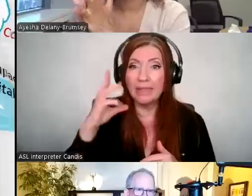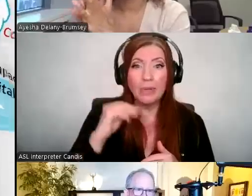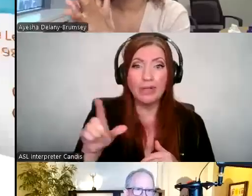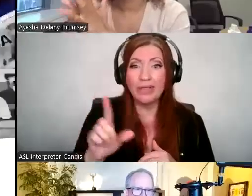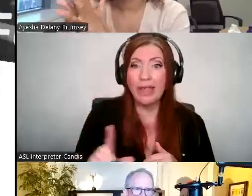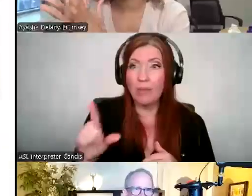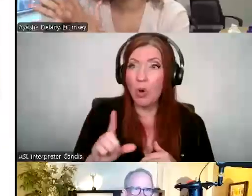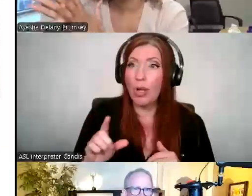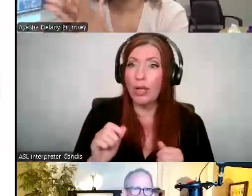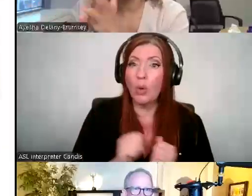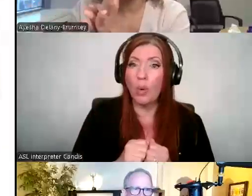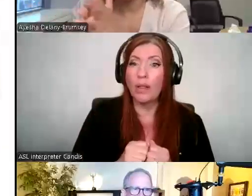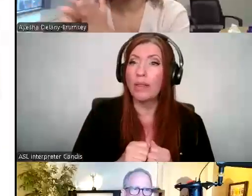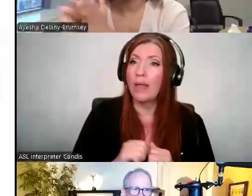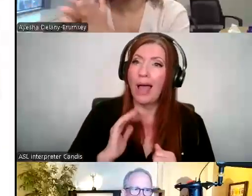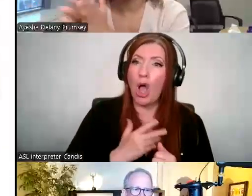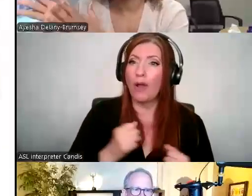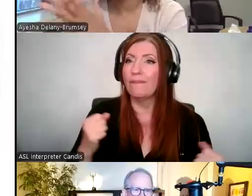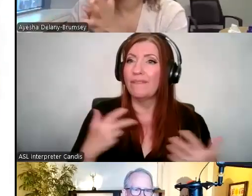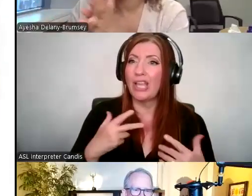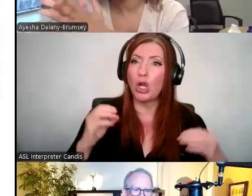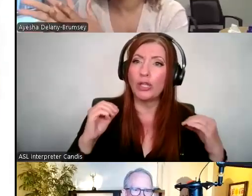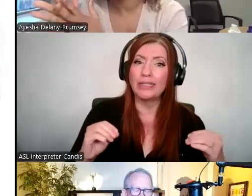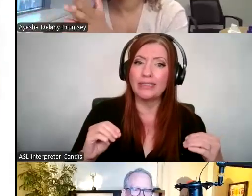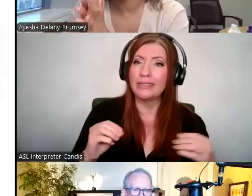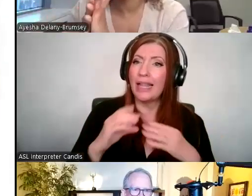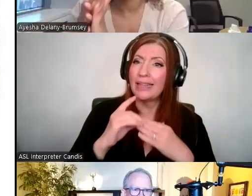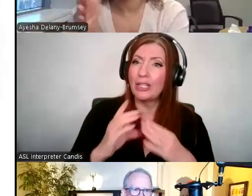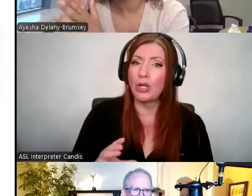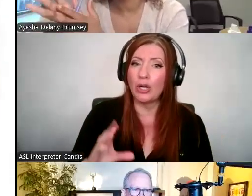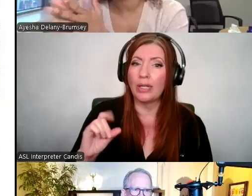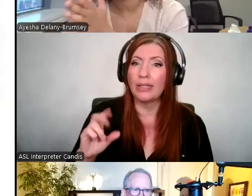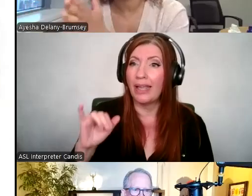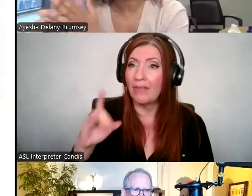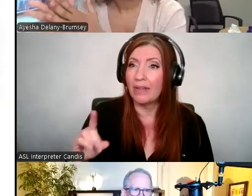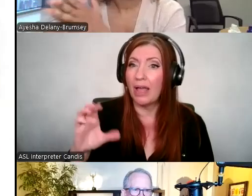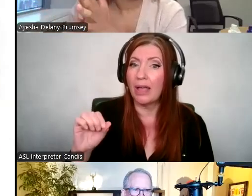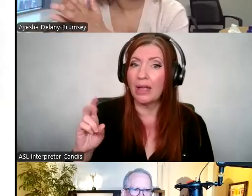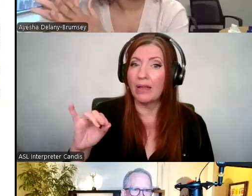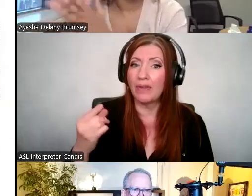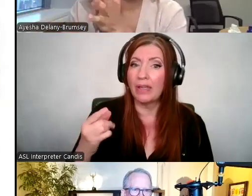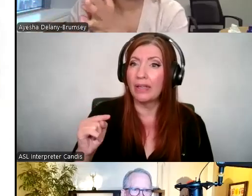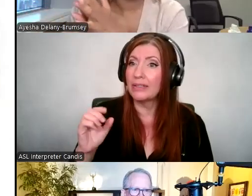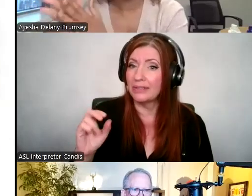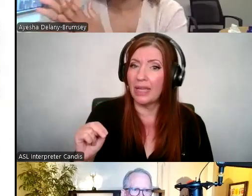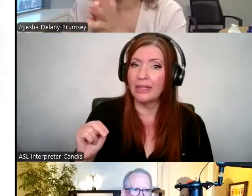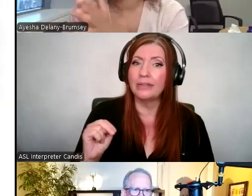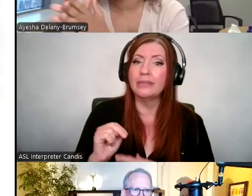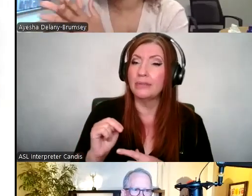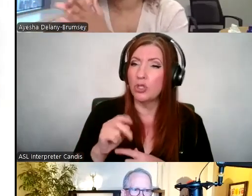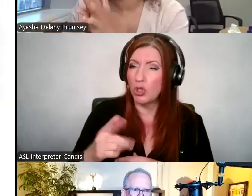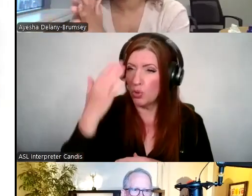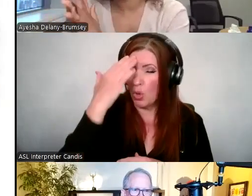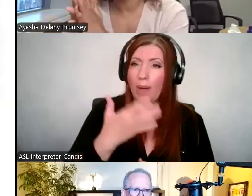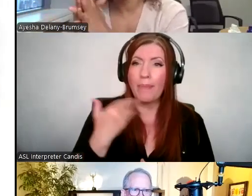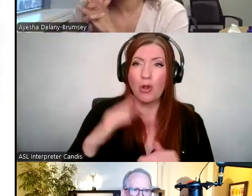have our fearless leader, David Covington, here to talk with John Brogan. And David, you know this better than I do. We're running a